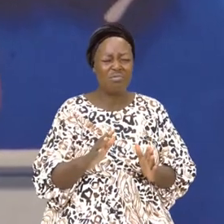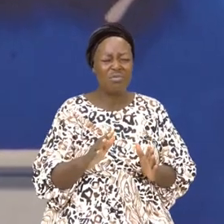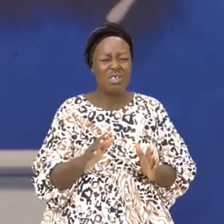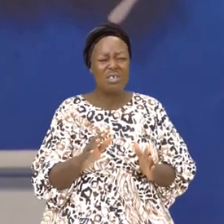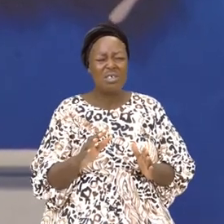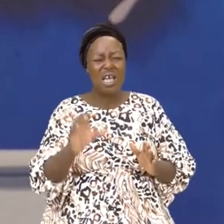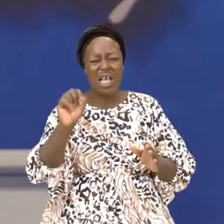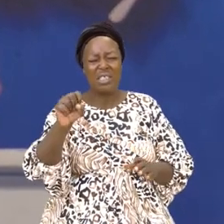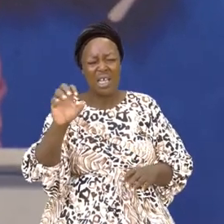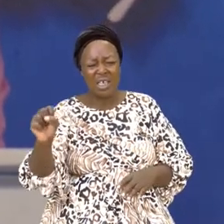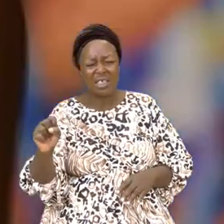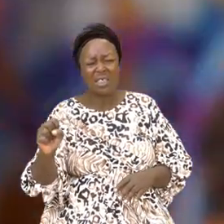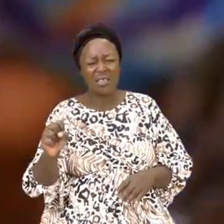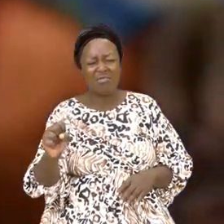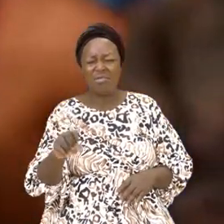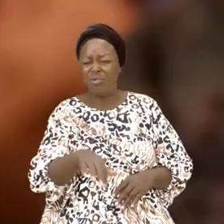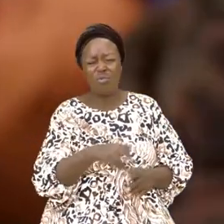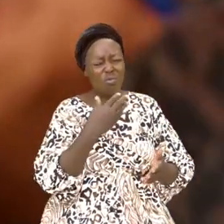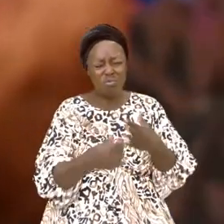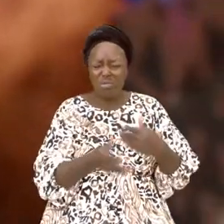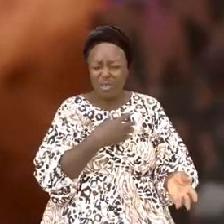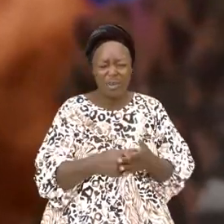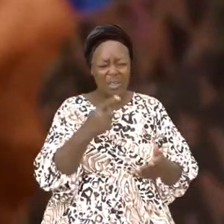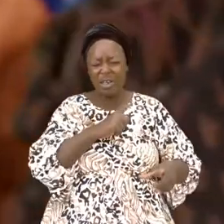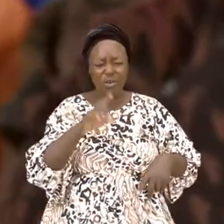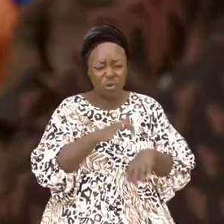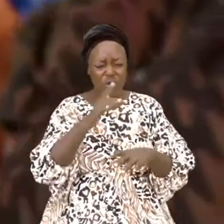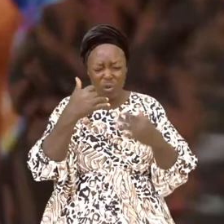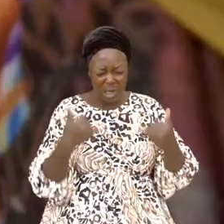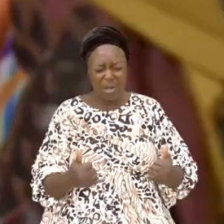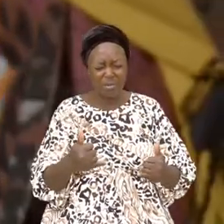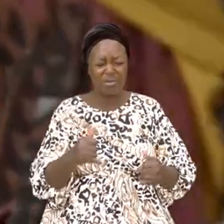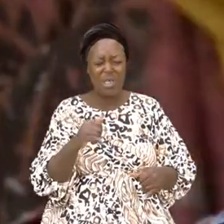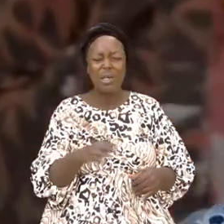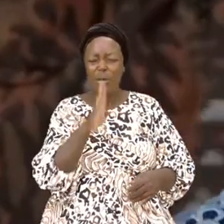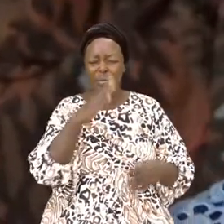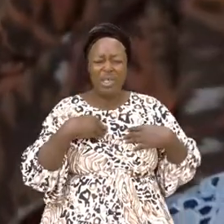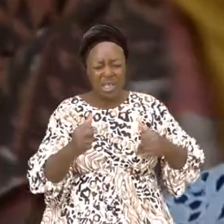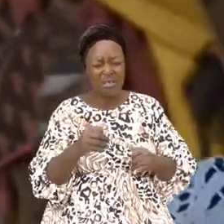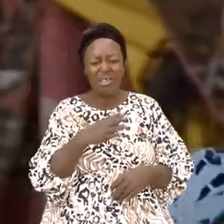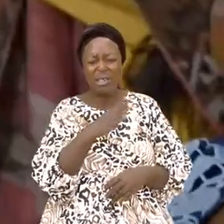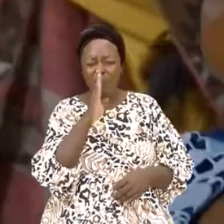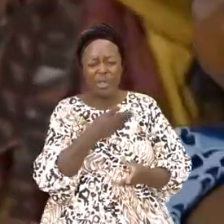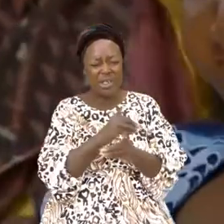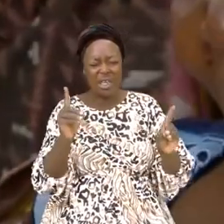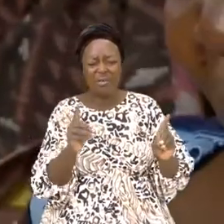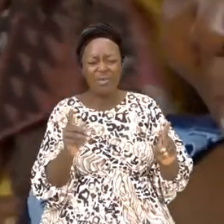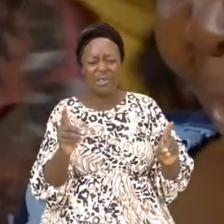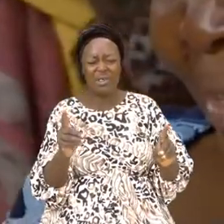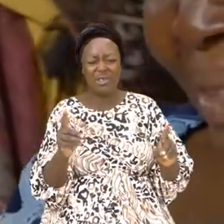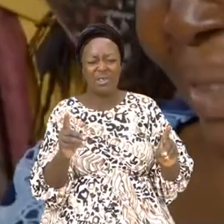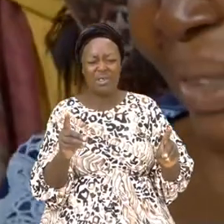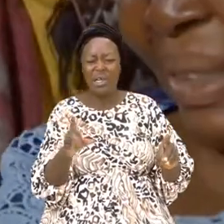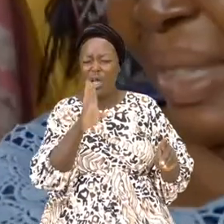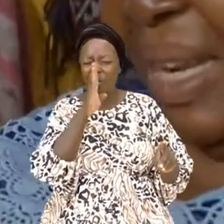the Lord touch you right now. Be healed, be delivered, be